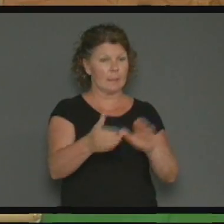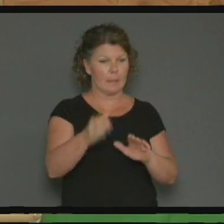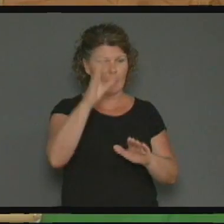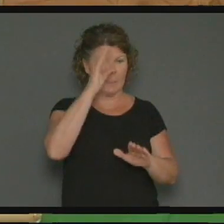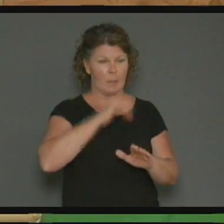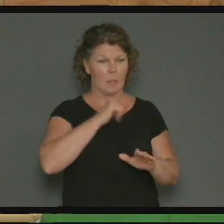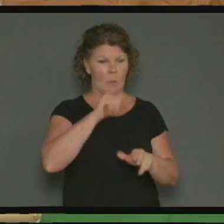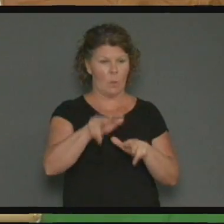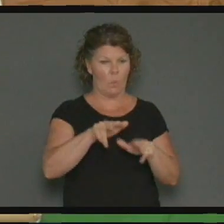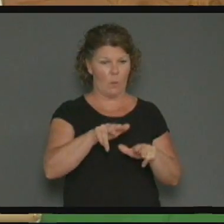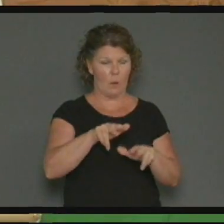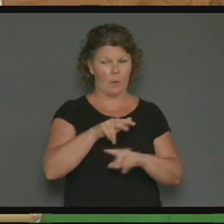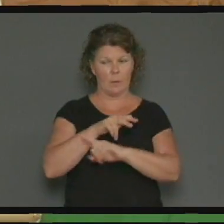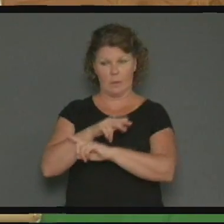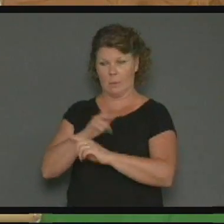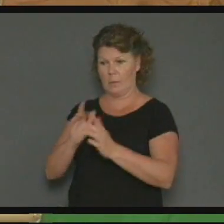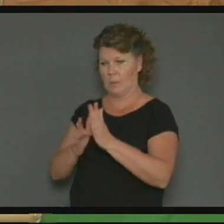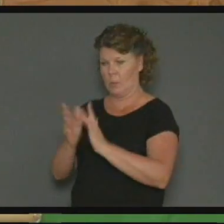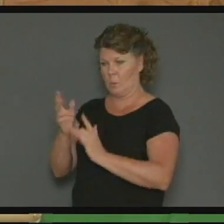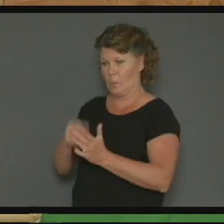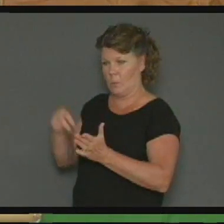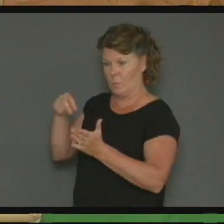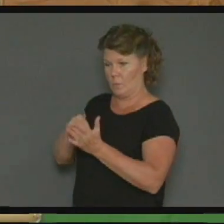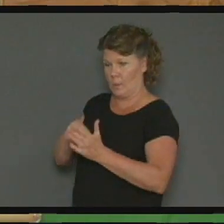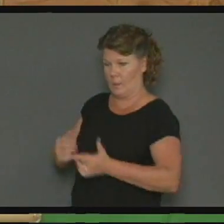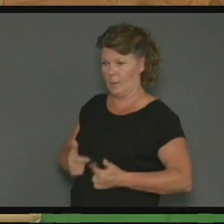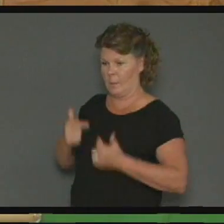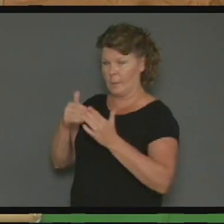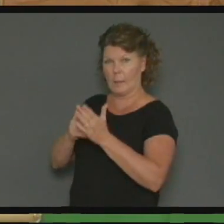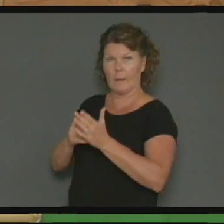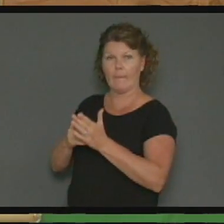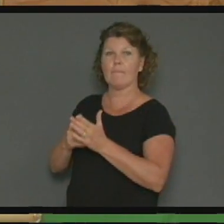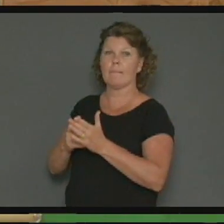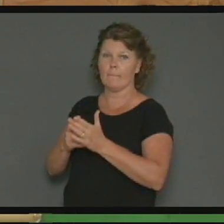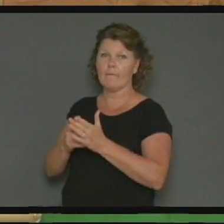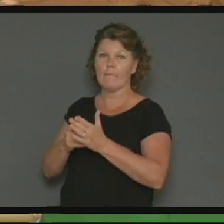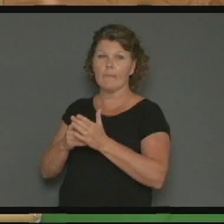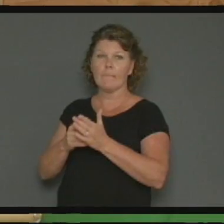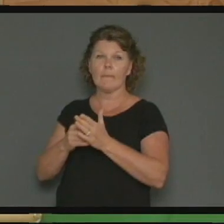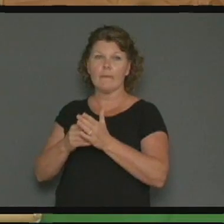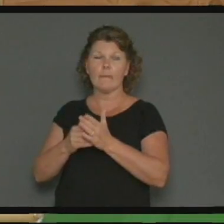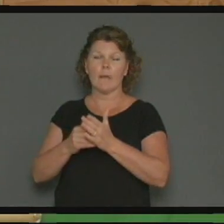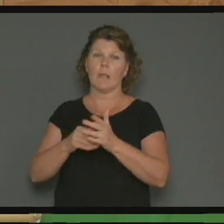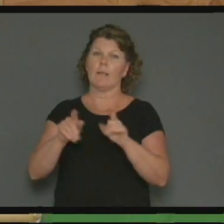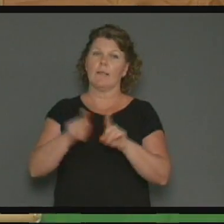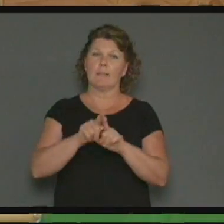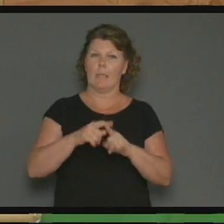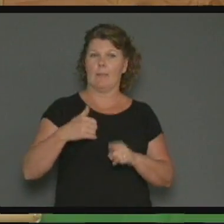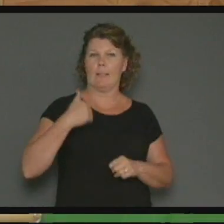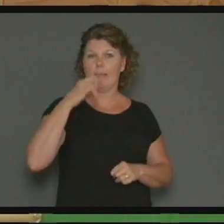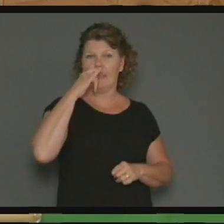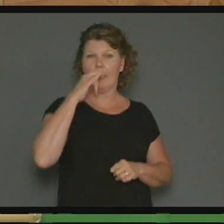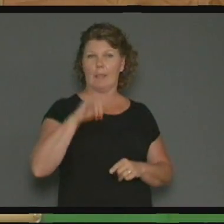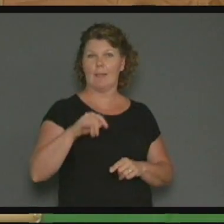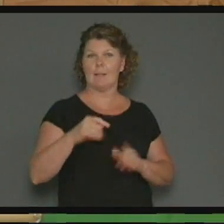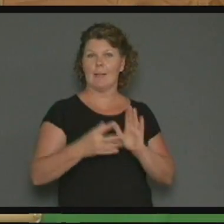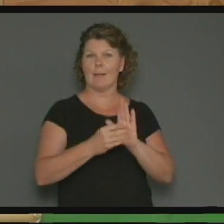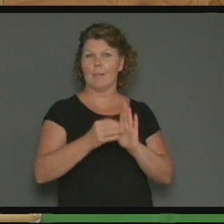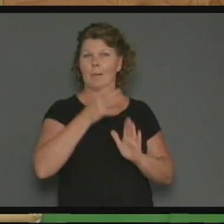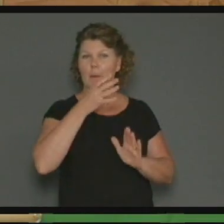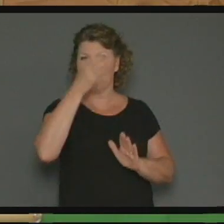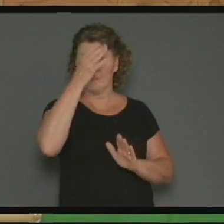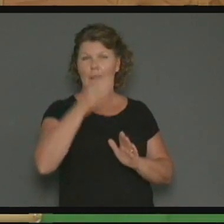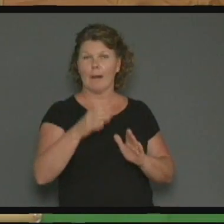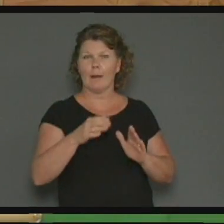raised from the dead back to life. And just as toddlers like to walk in their parents'